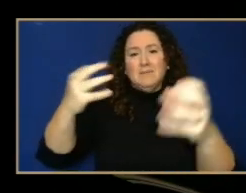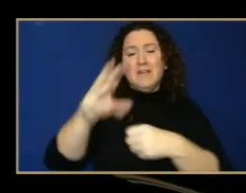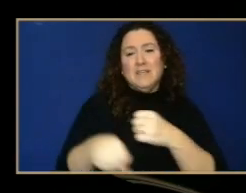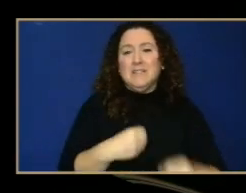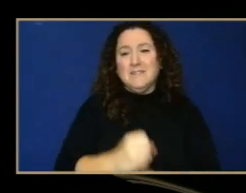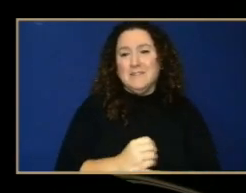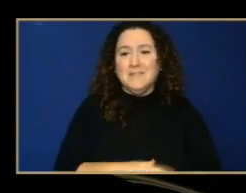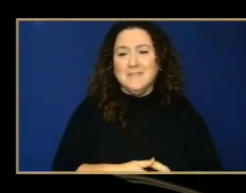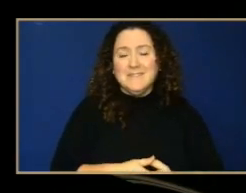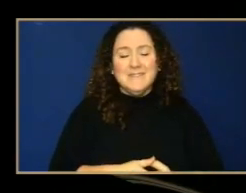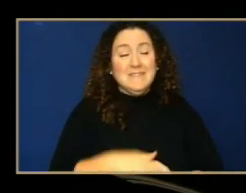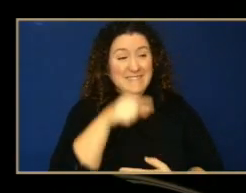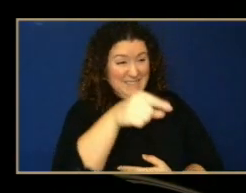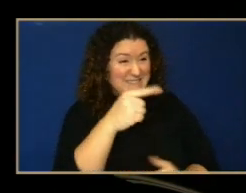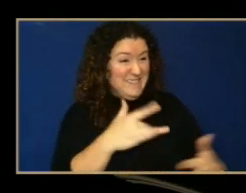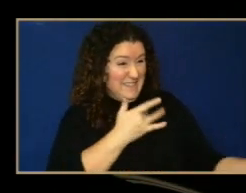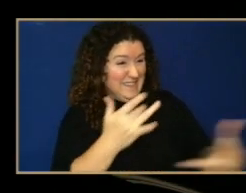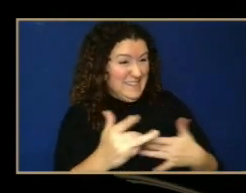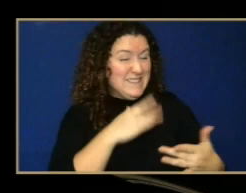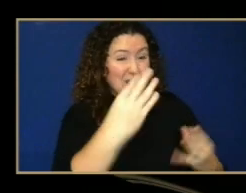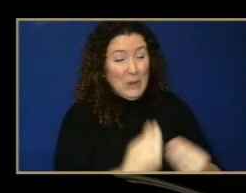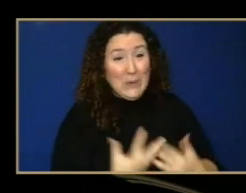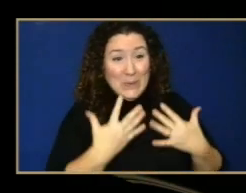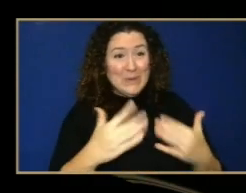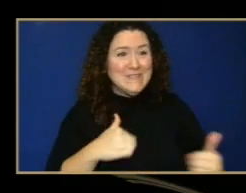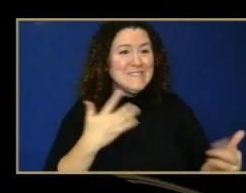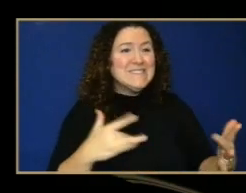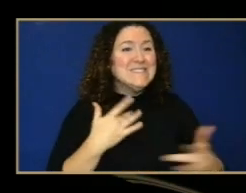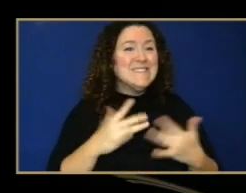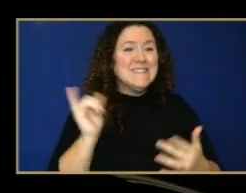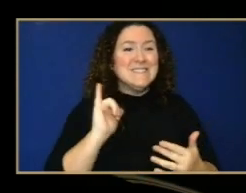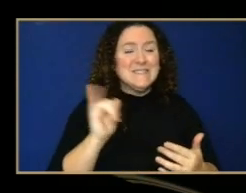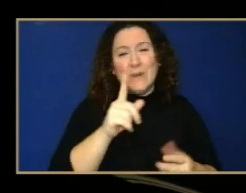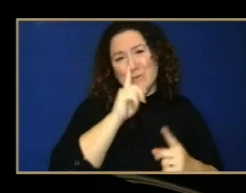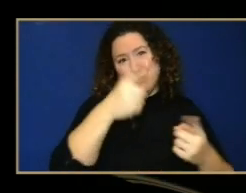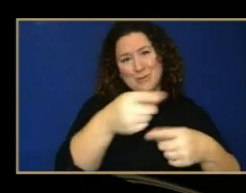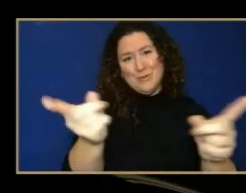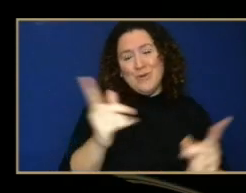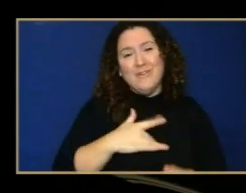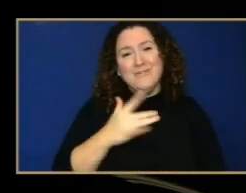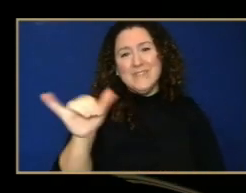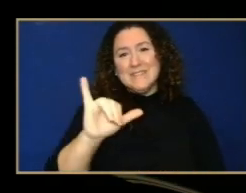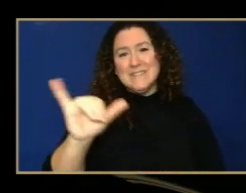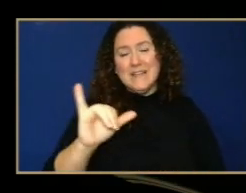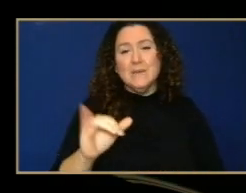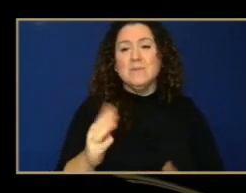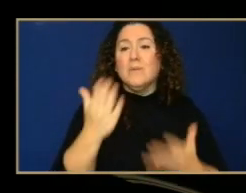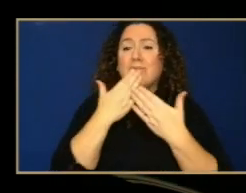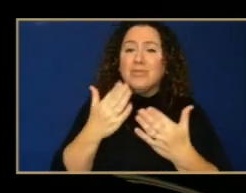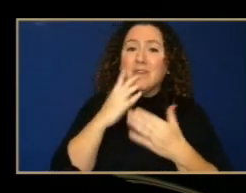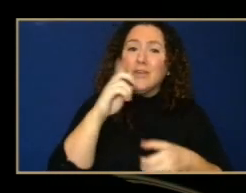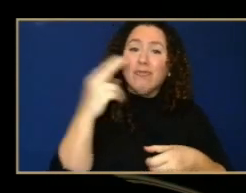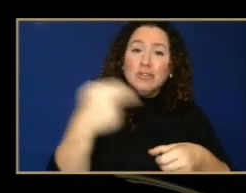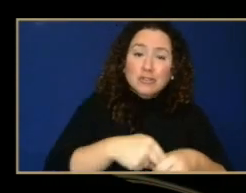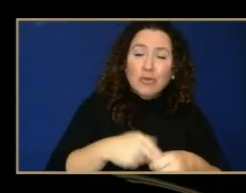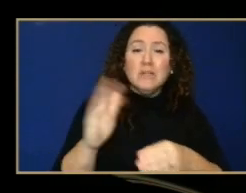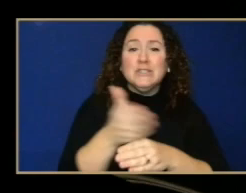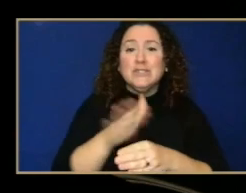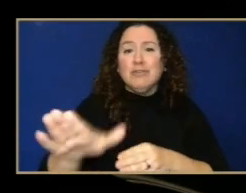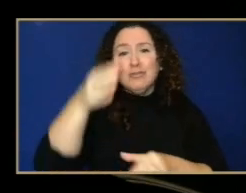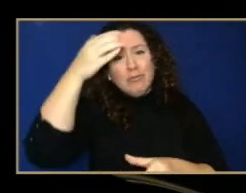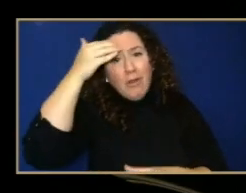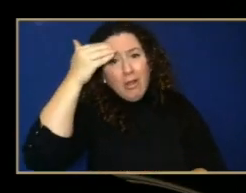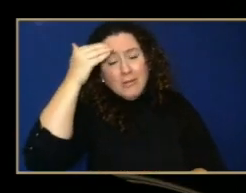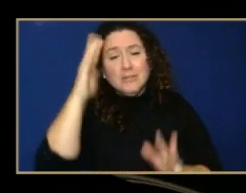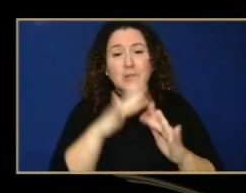sure those watching as well. Thank you so much for being with us and sharing your expertise with us. And for those of you tuning in, thank you for